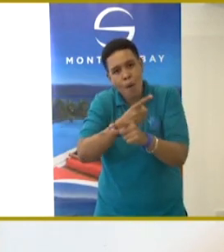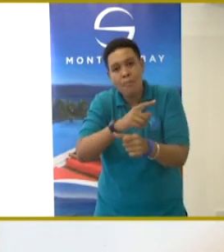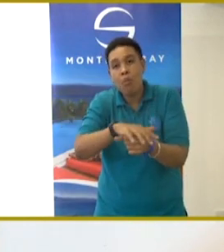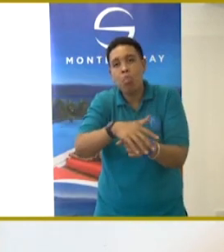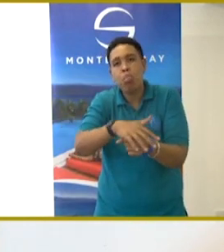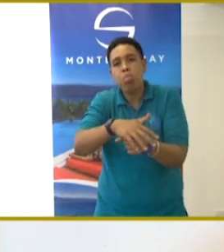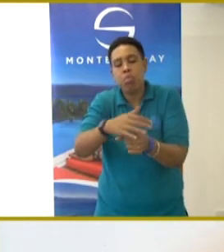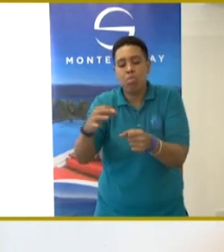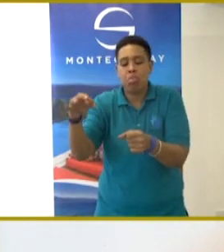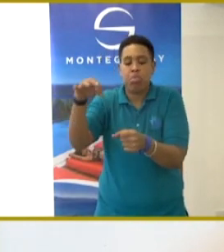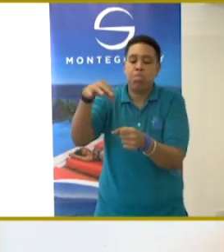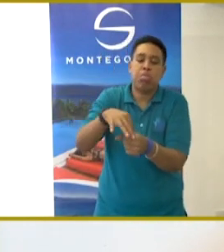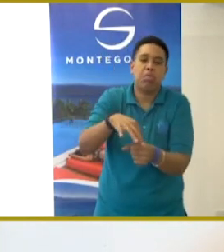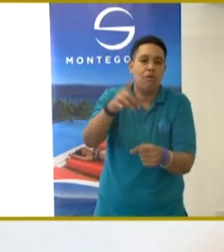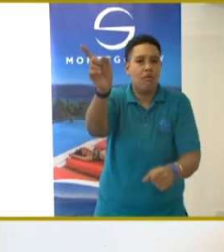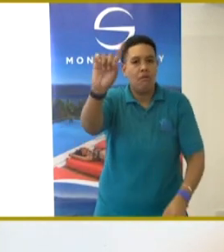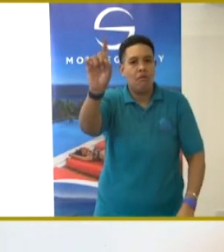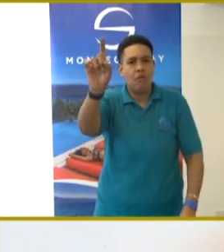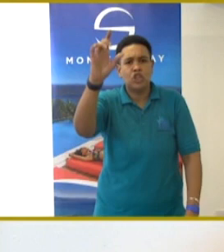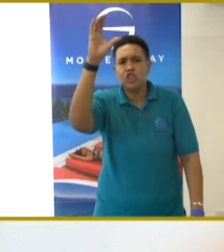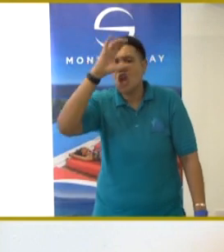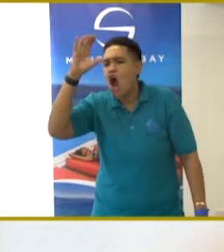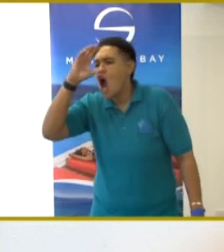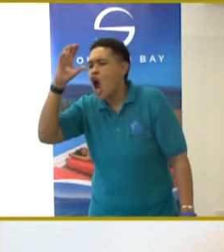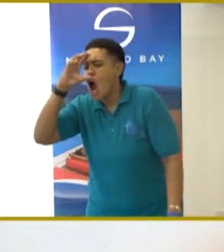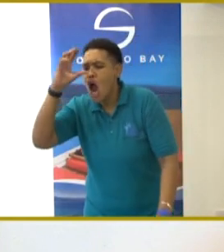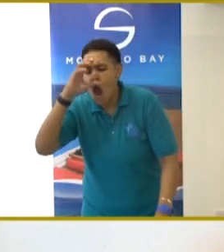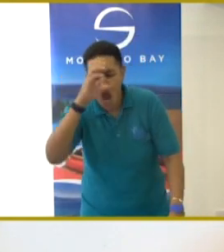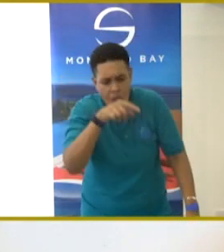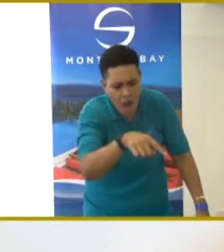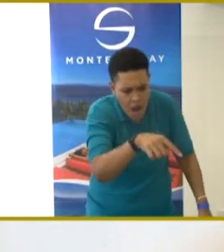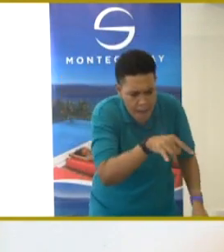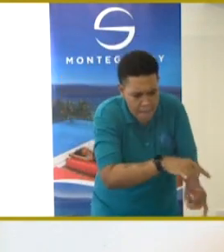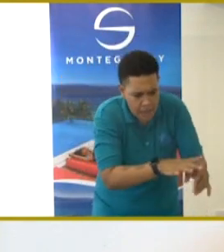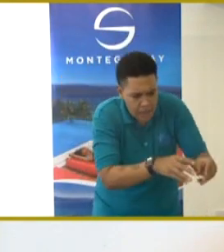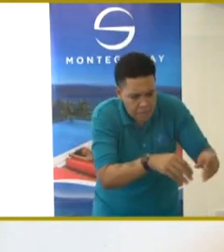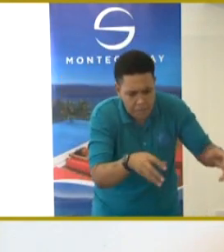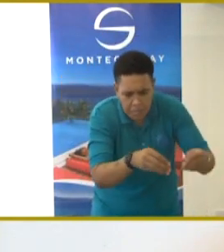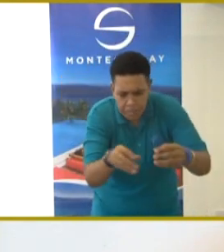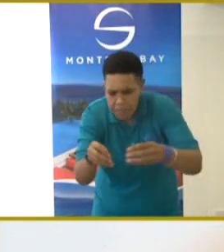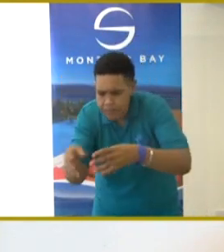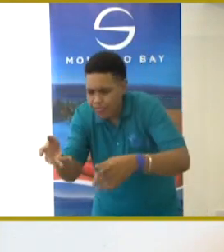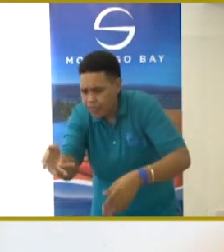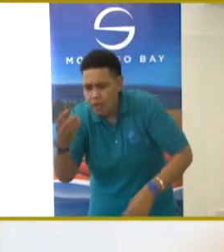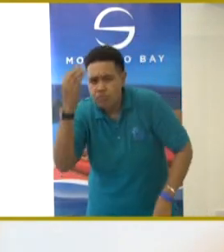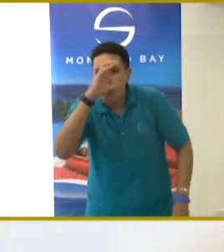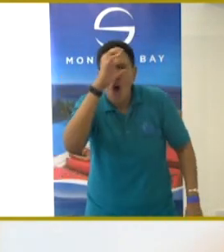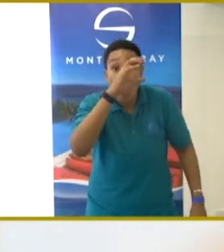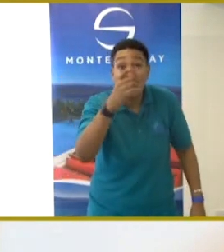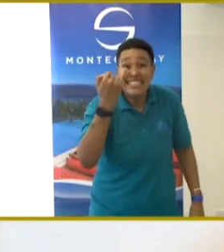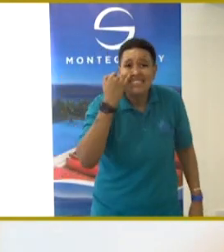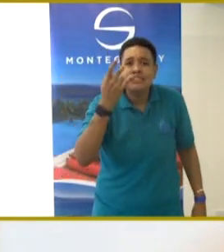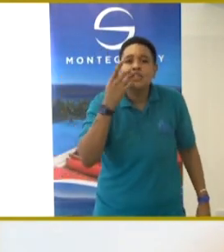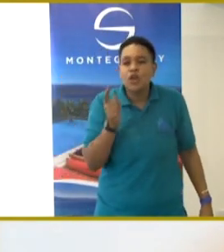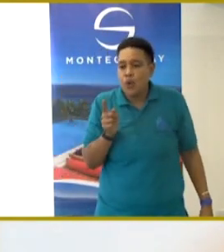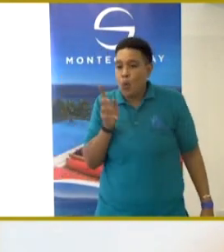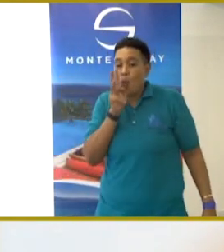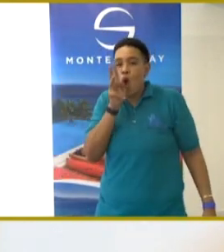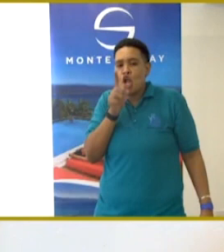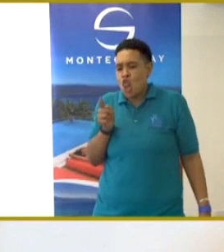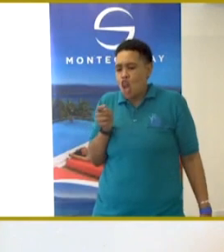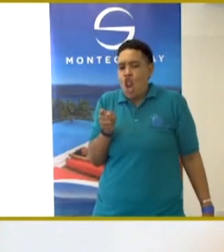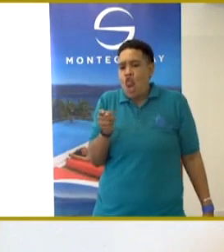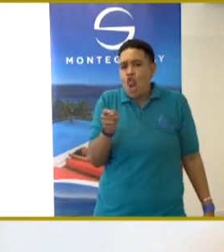searching the drums and mosquito breeding sites, including our, all the things that I mentioned earlier. Once you see that little wiggly thing in the